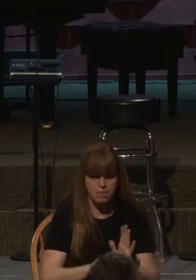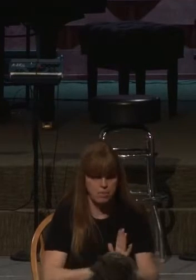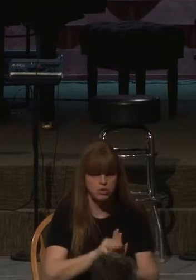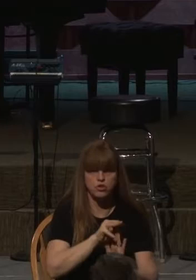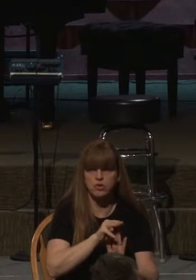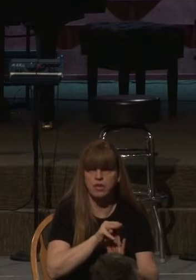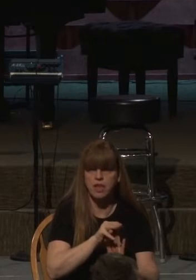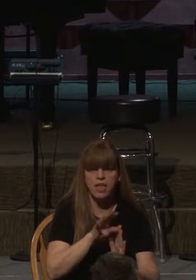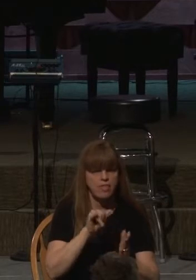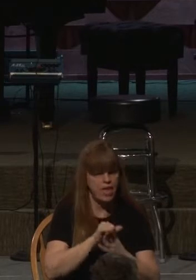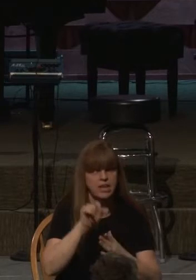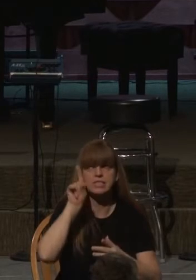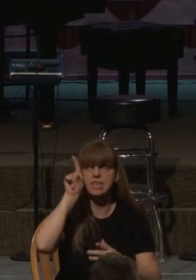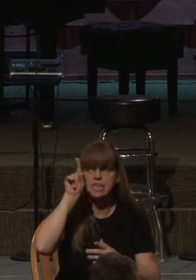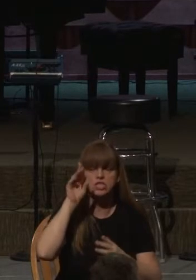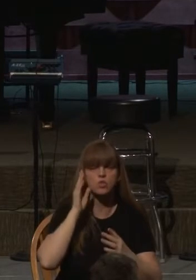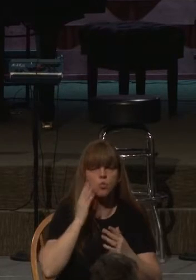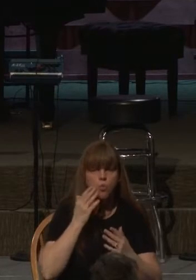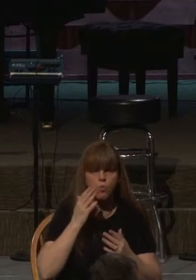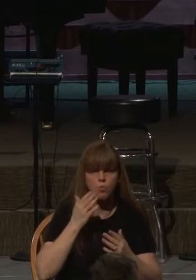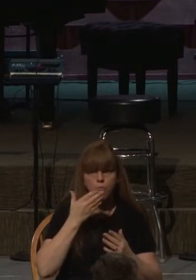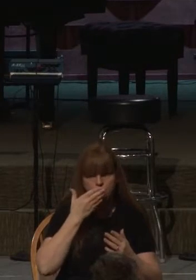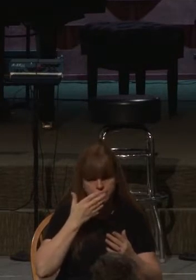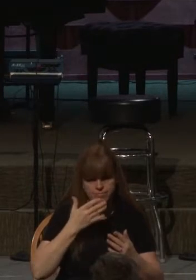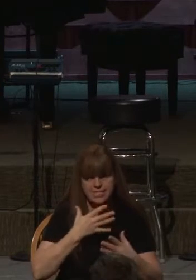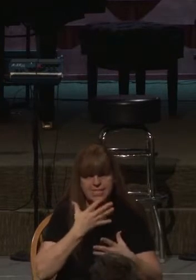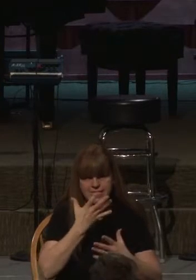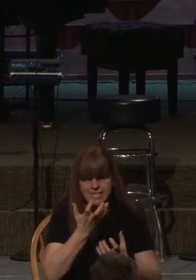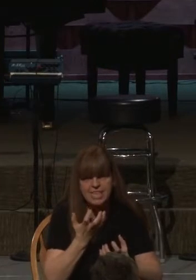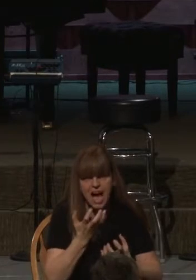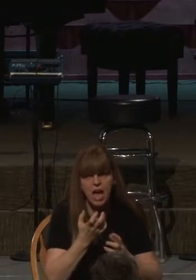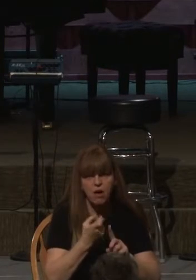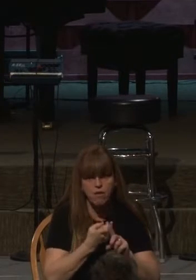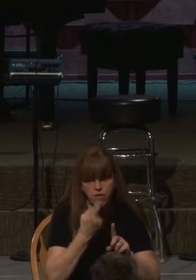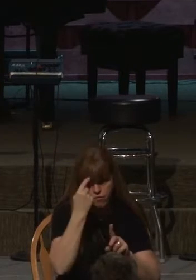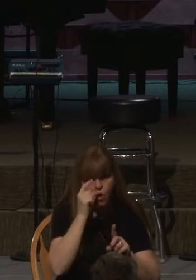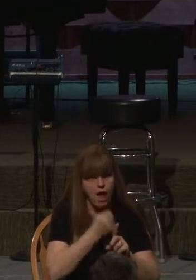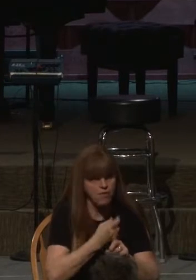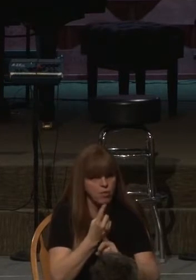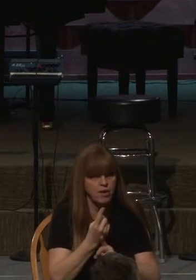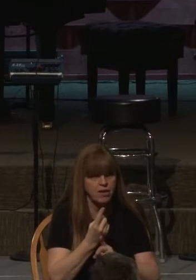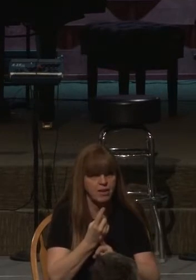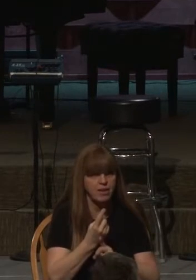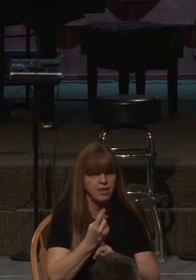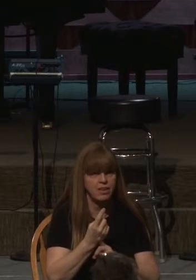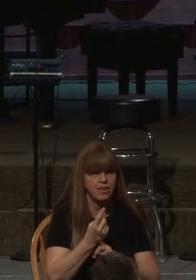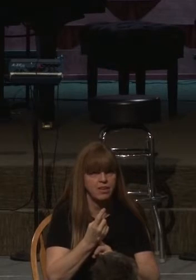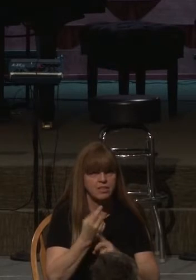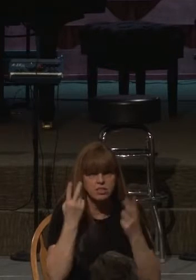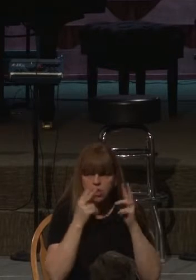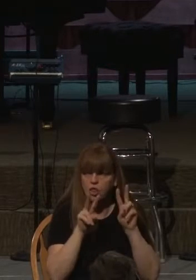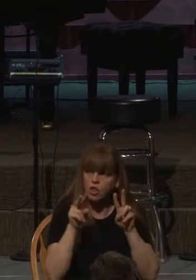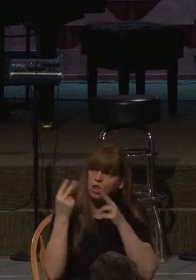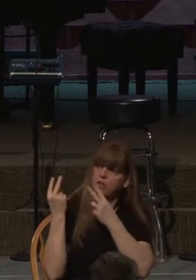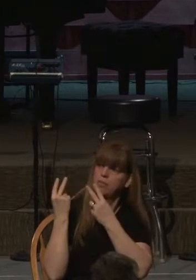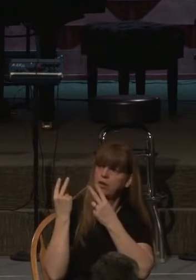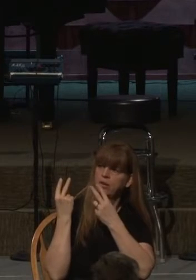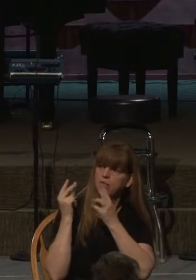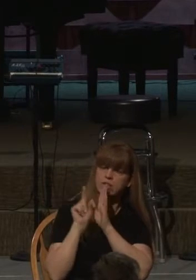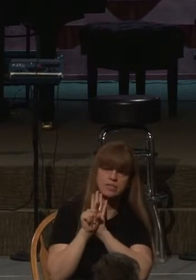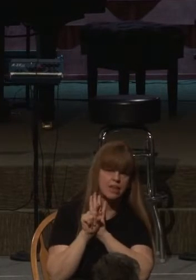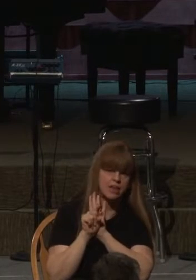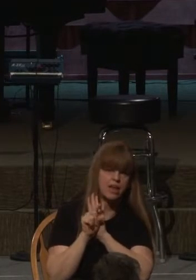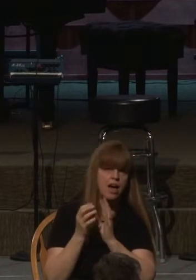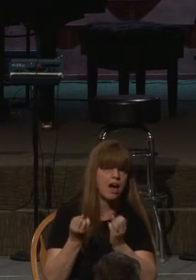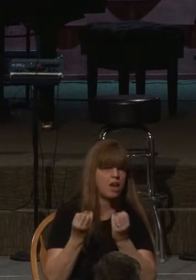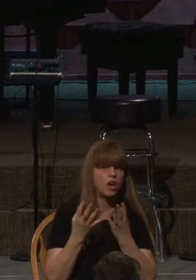for every person he saves. Has he saved you, my friend? You don't have to say anything or do anything. Just look at me for a second. I don't know how many is